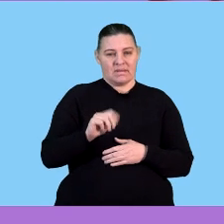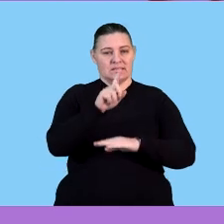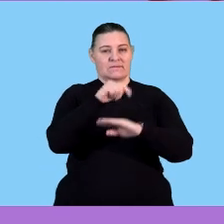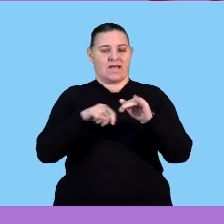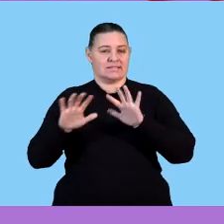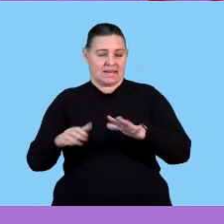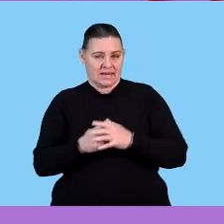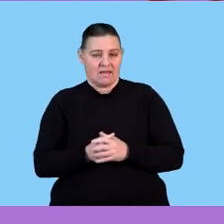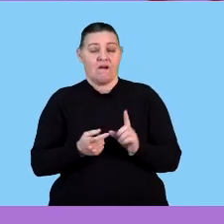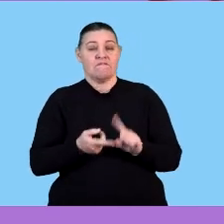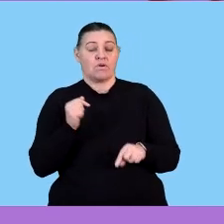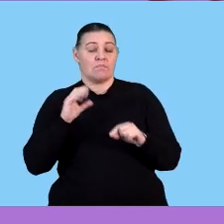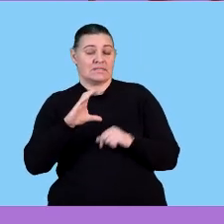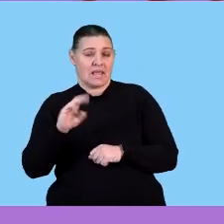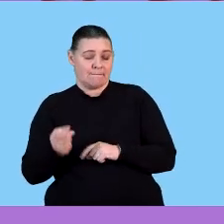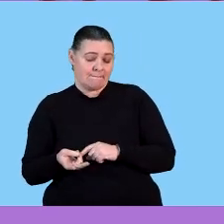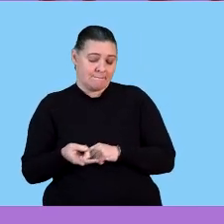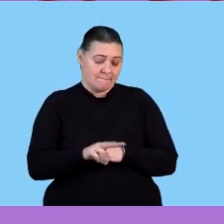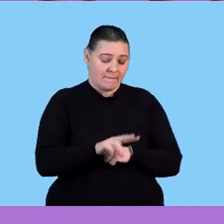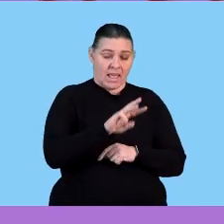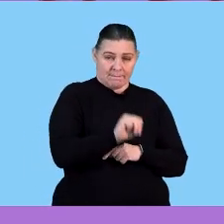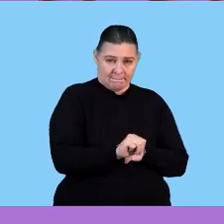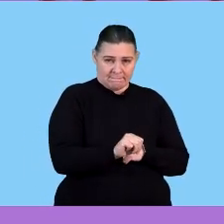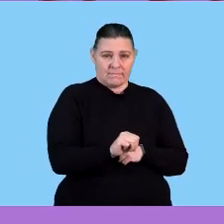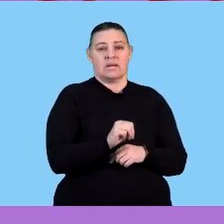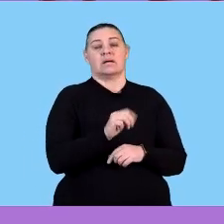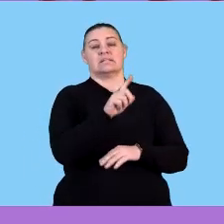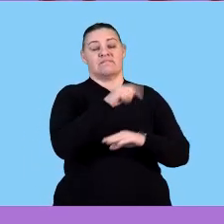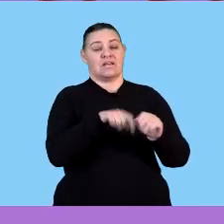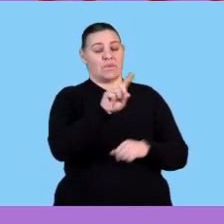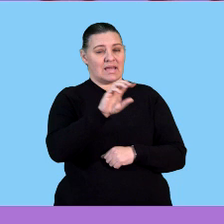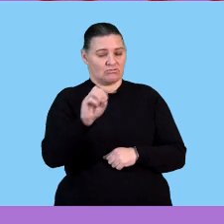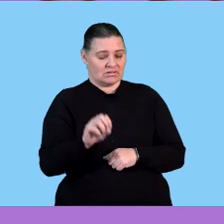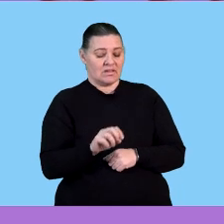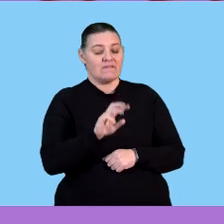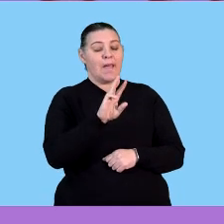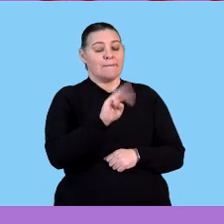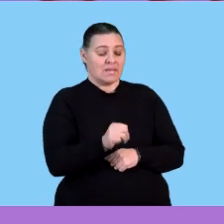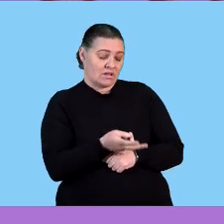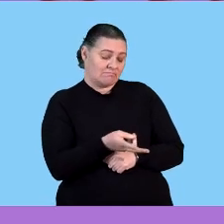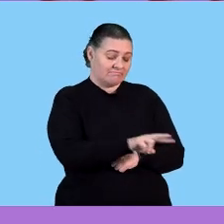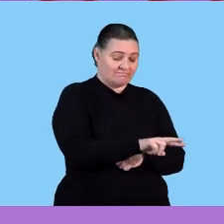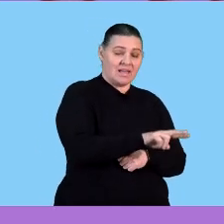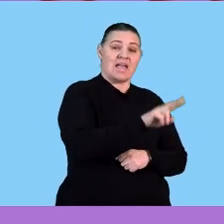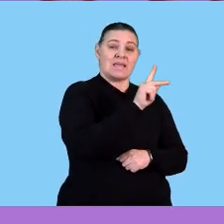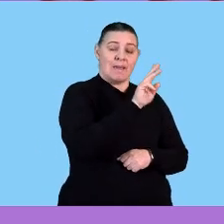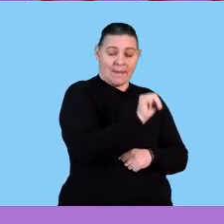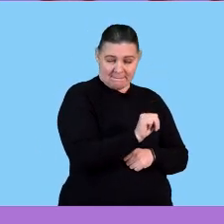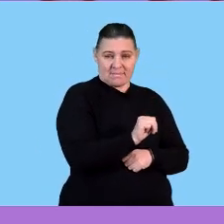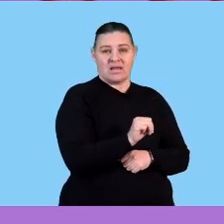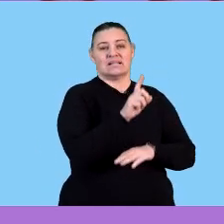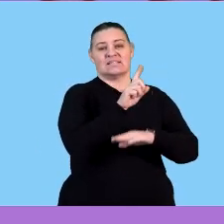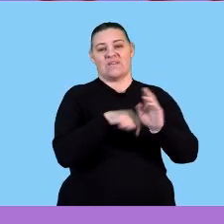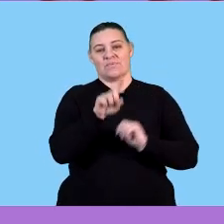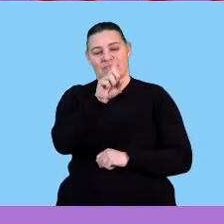by 10. If we're going from centimeters to meters, we divide by 100. And if we're going from meters to